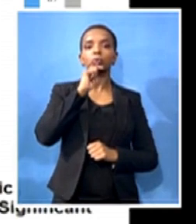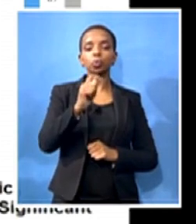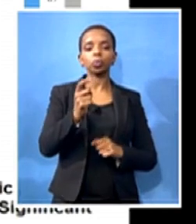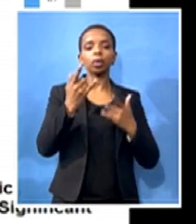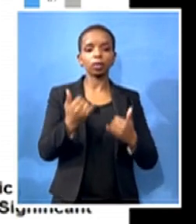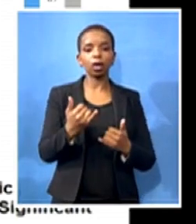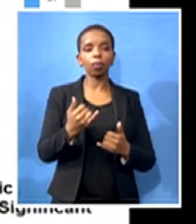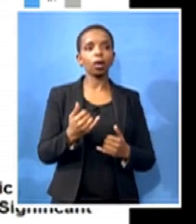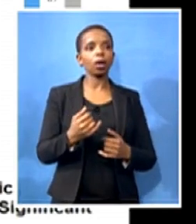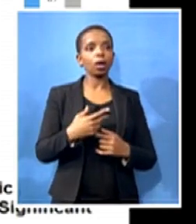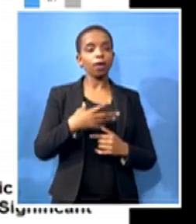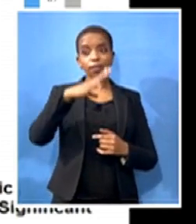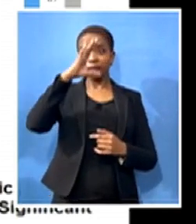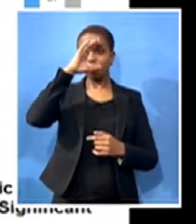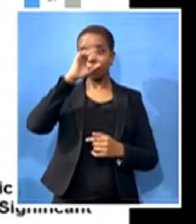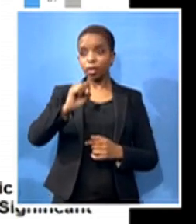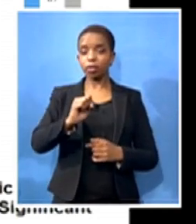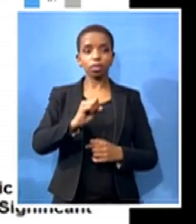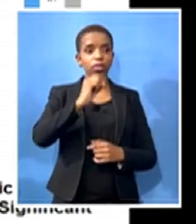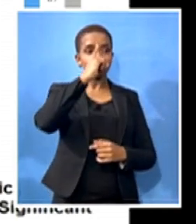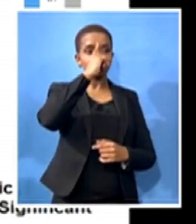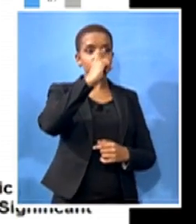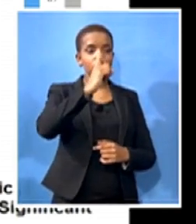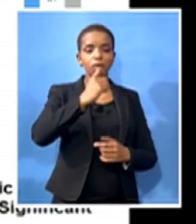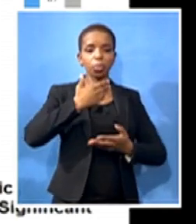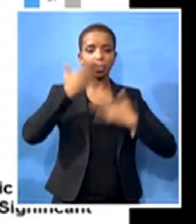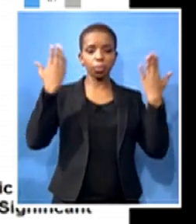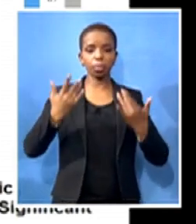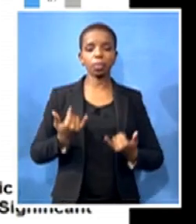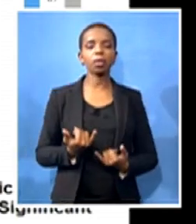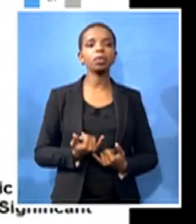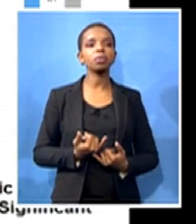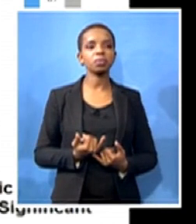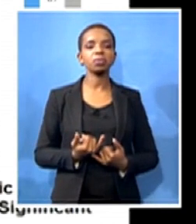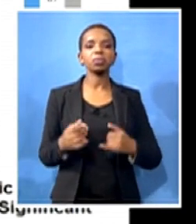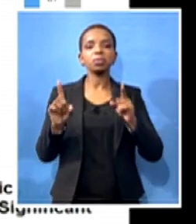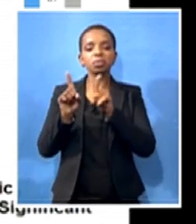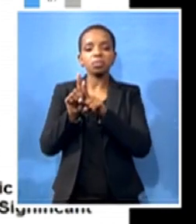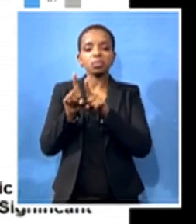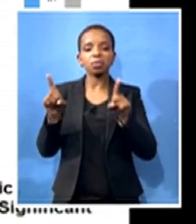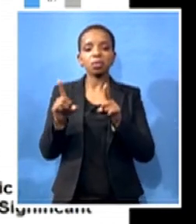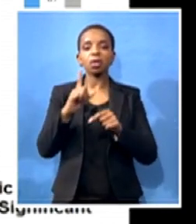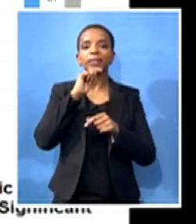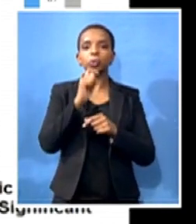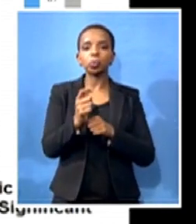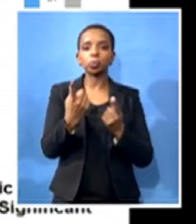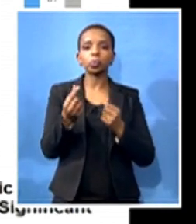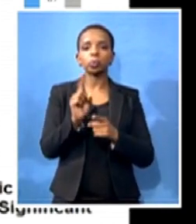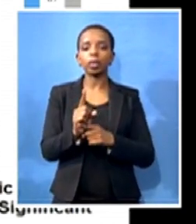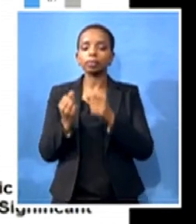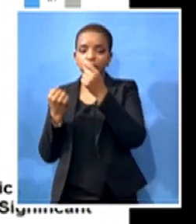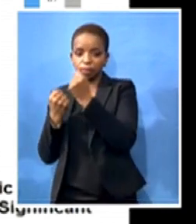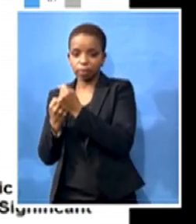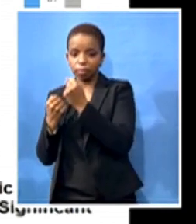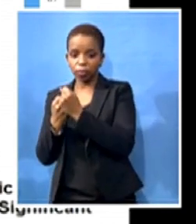and are less likely to unconditionally support the lockdown and to sacrifice their human rights. And you can see